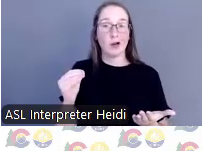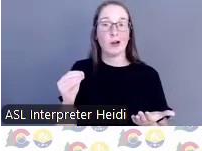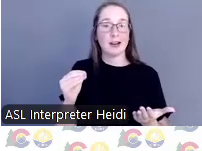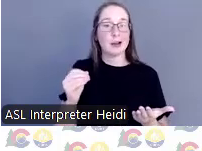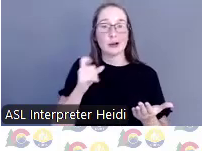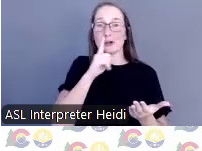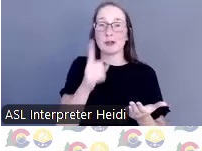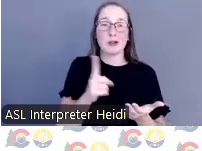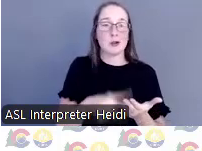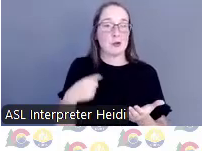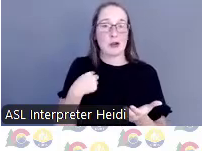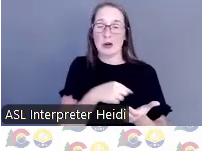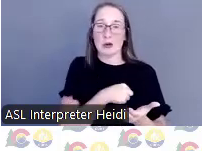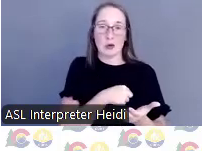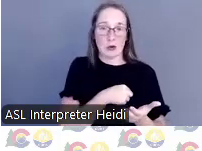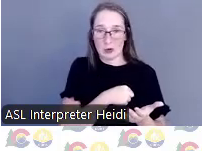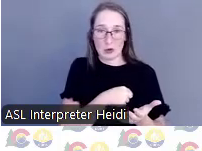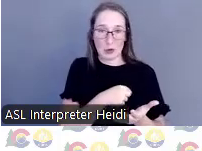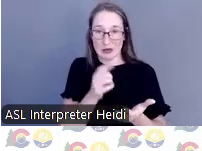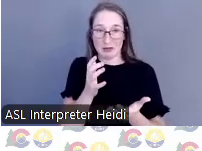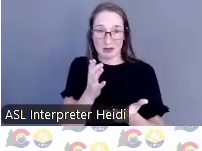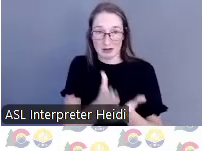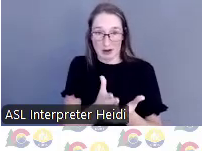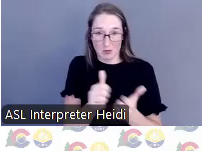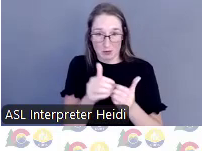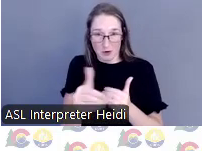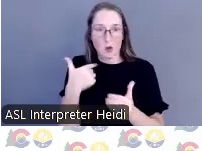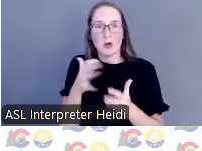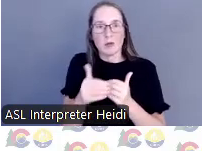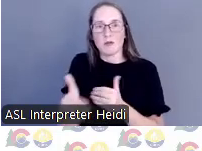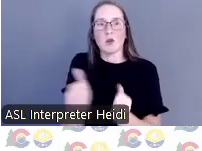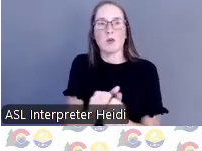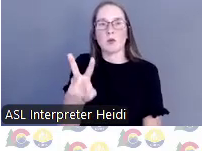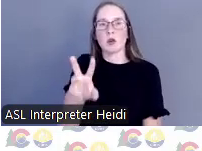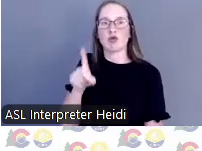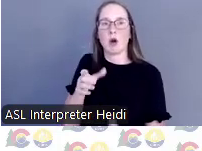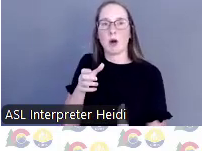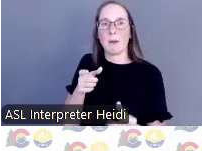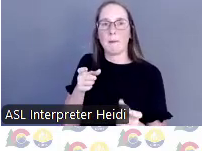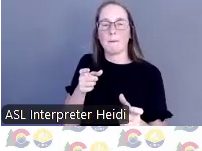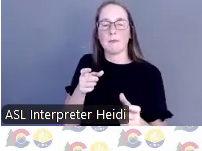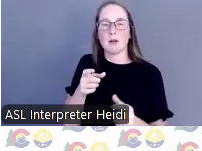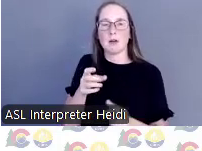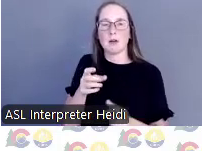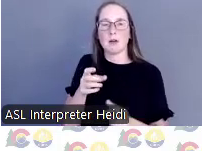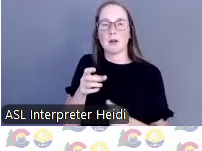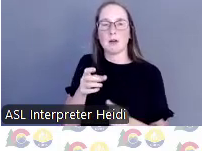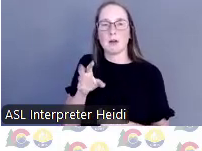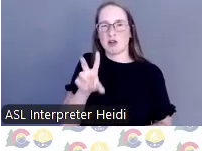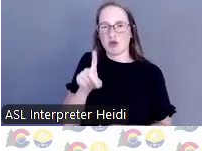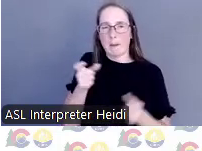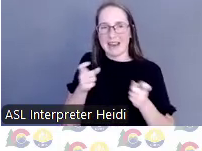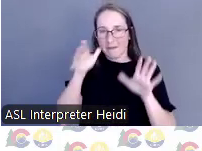Really what we left with is we are going to move forward with a withdrawal management focused work group.